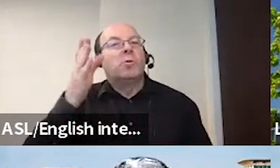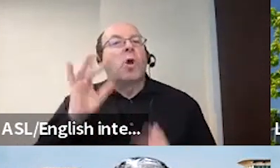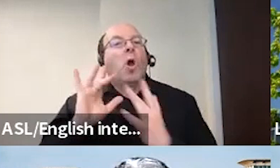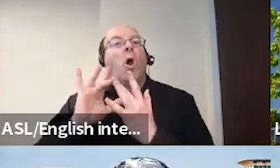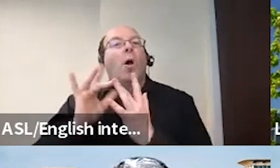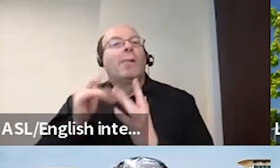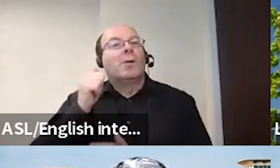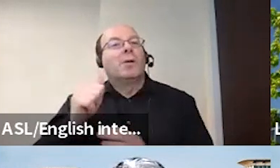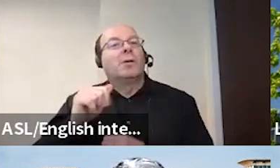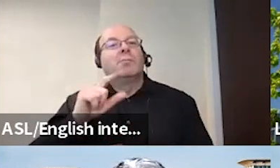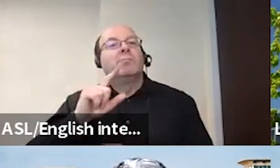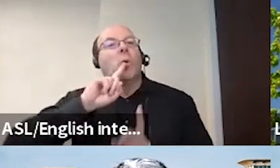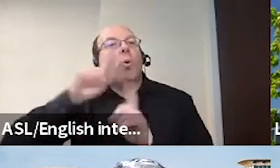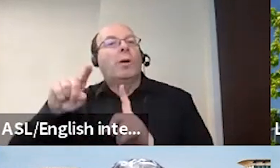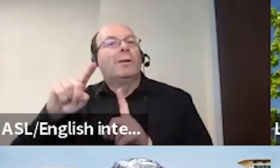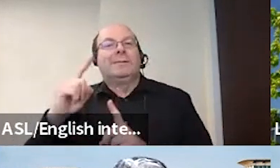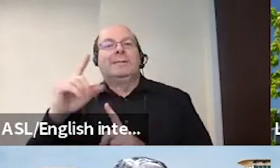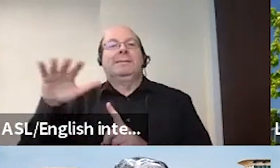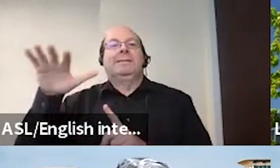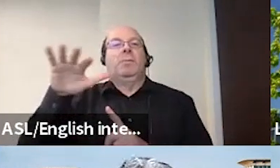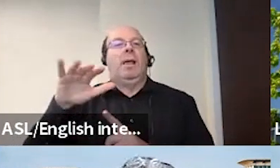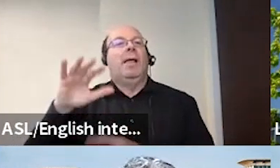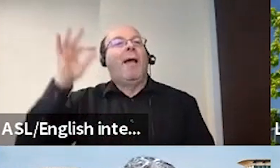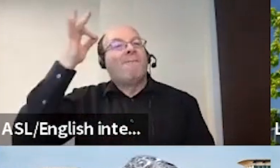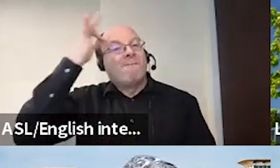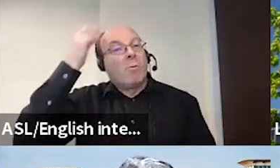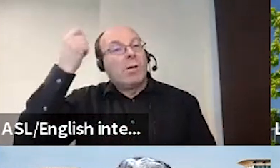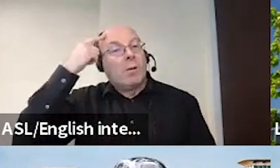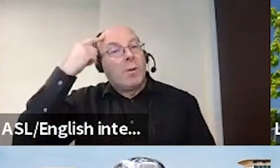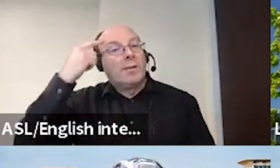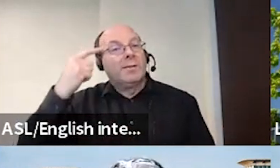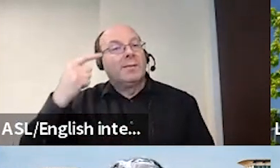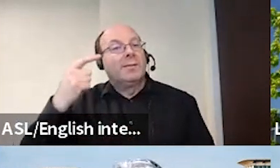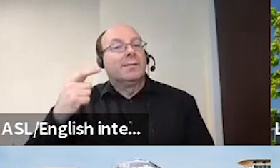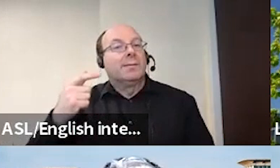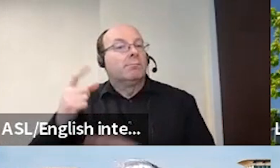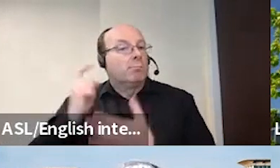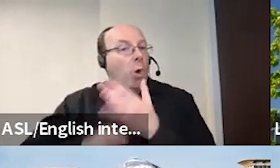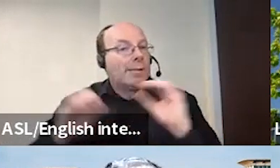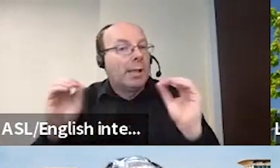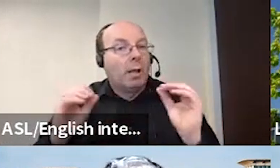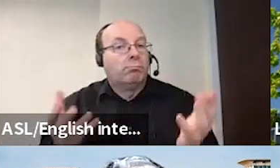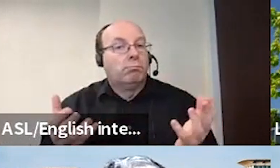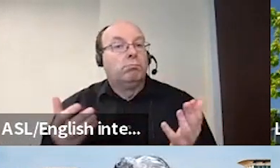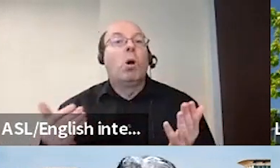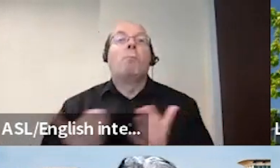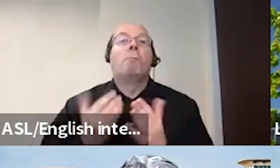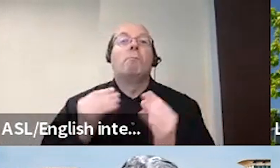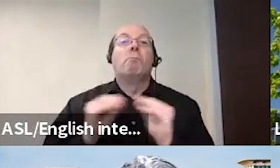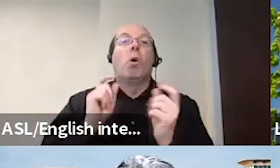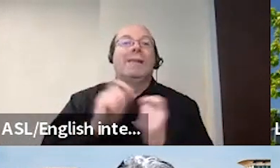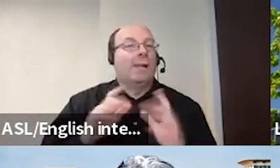order from some place from the federal government tests that are free. I don't have any more information about that